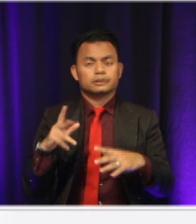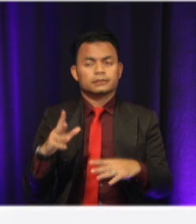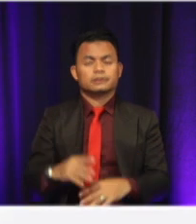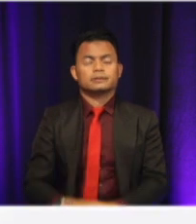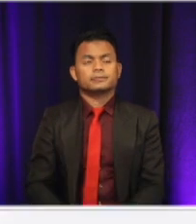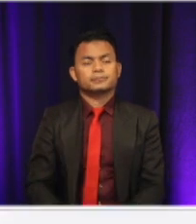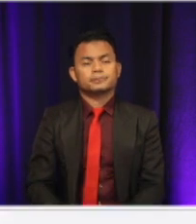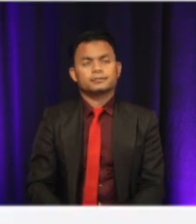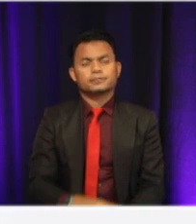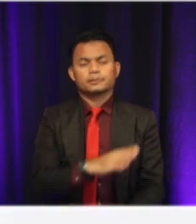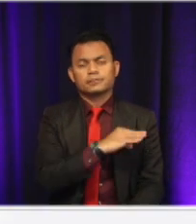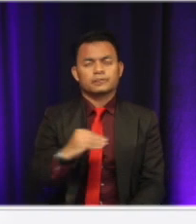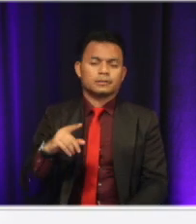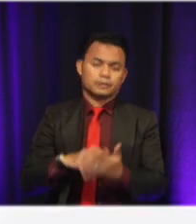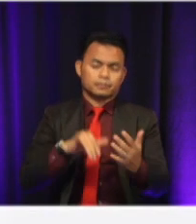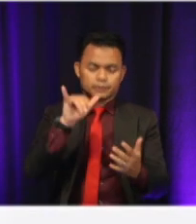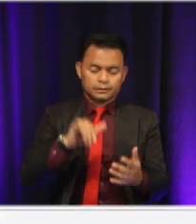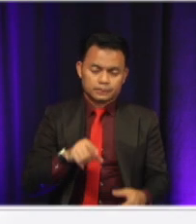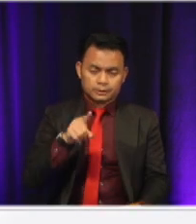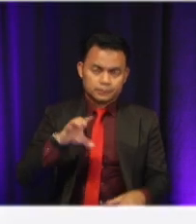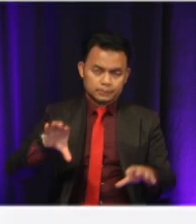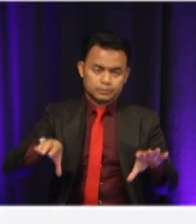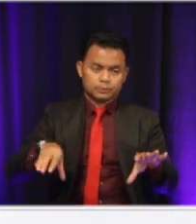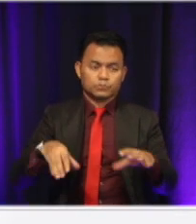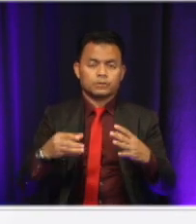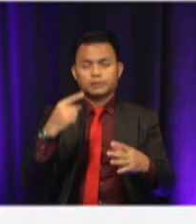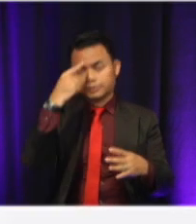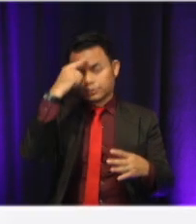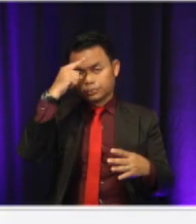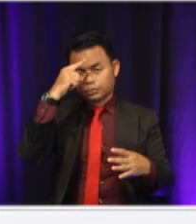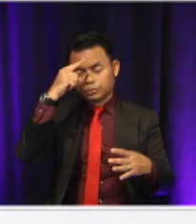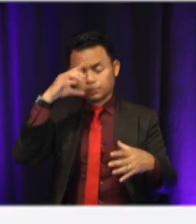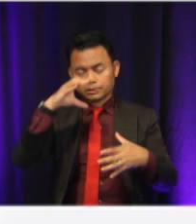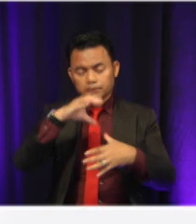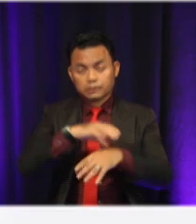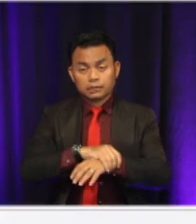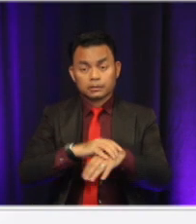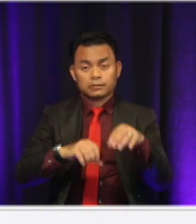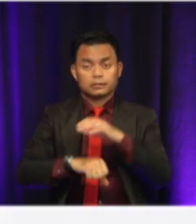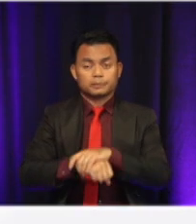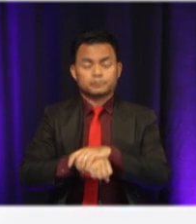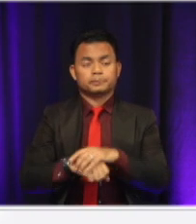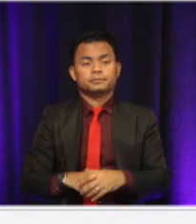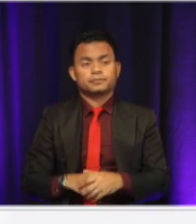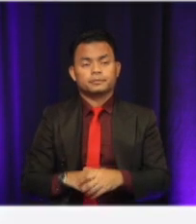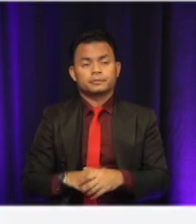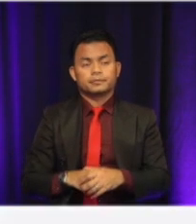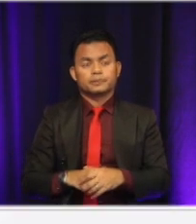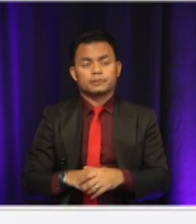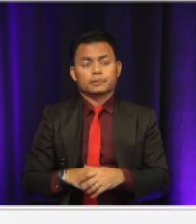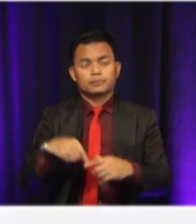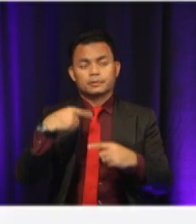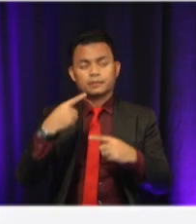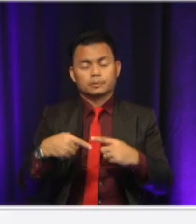court of law is to trap Shylock with the idea of mercy. When Shylock realizes